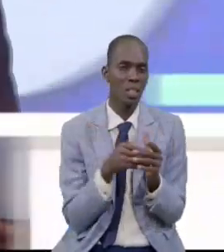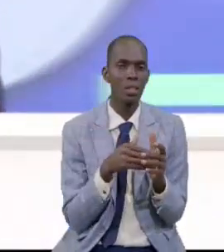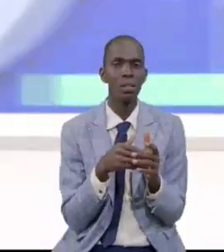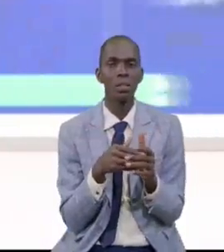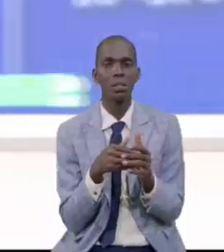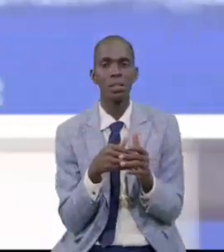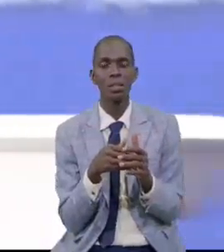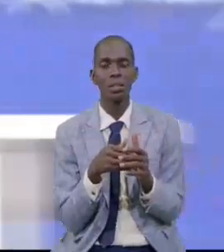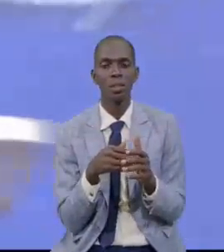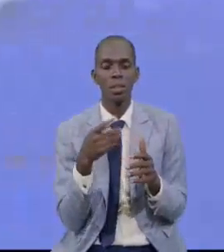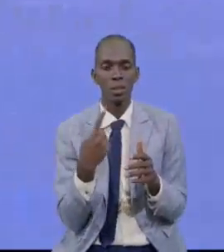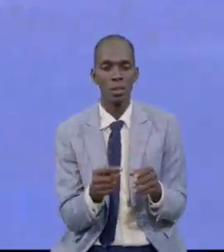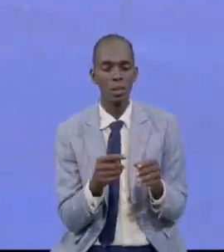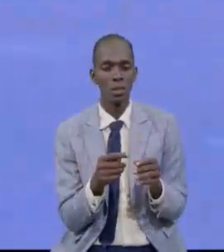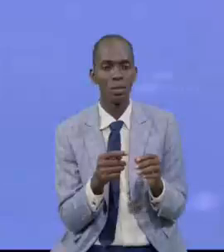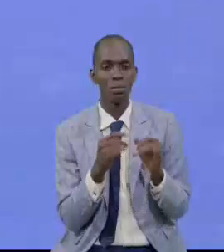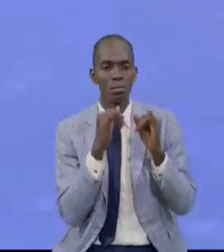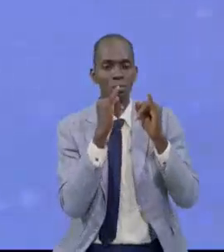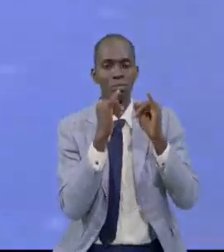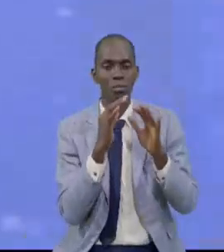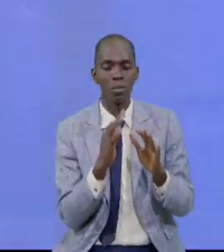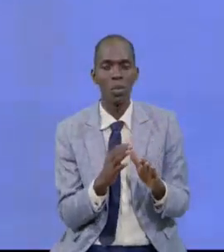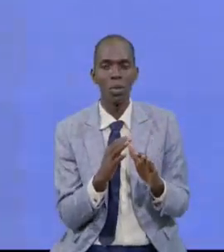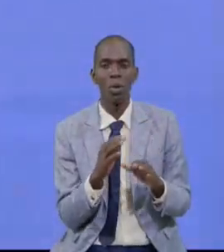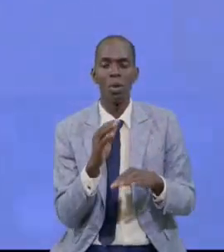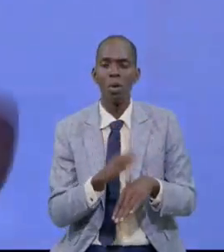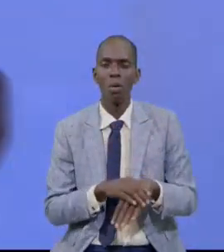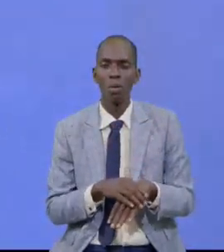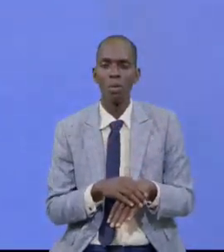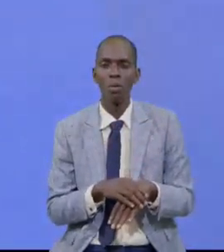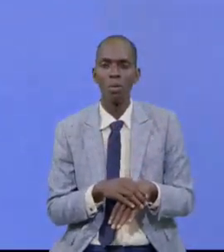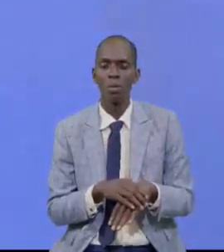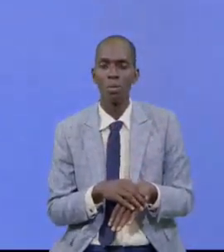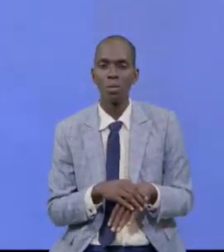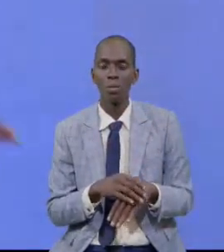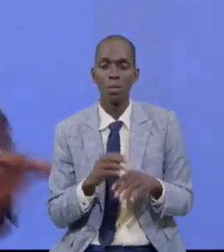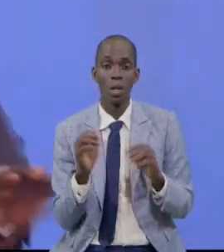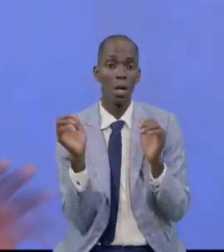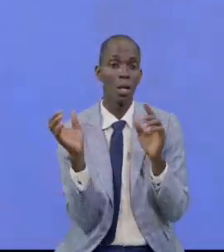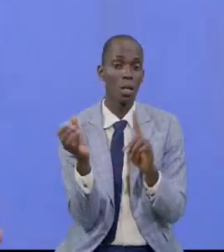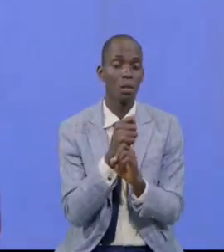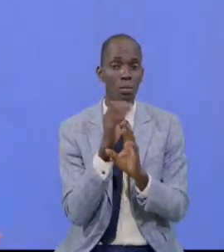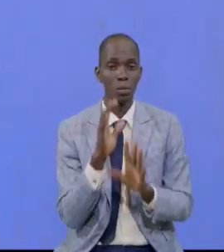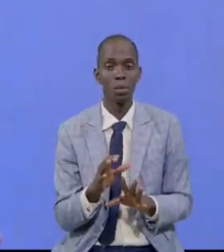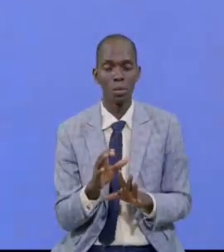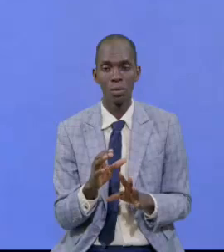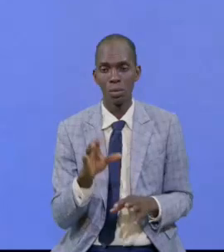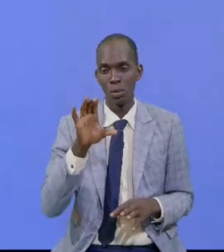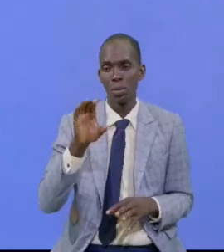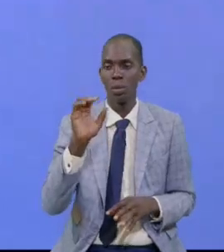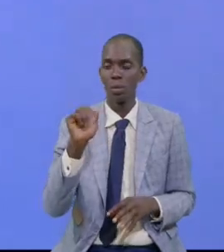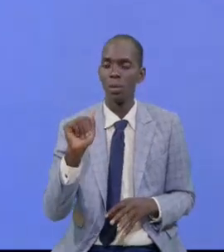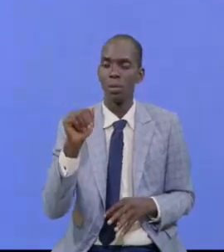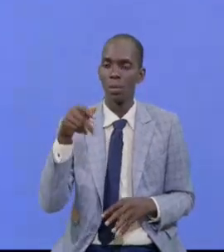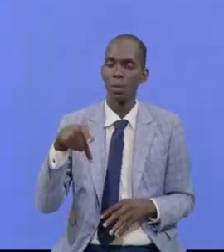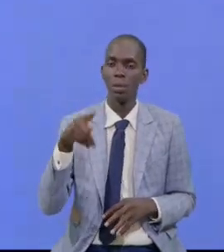dictatorship of captors. You know, captors, those who capture people. And those who